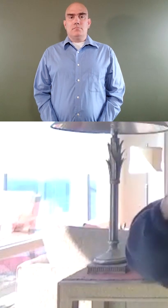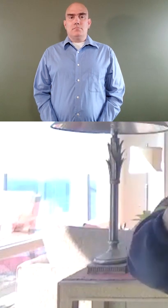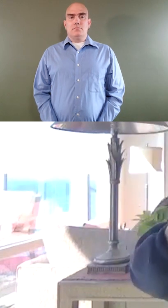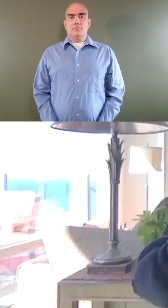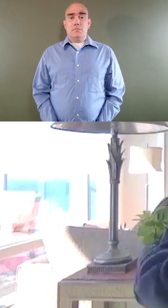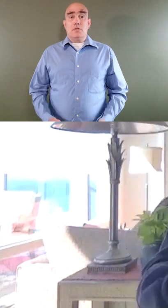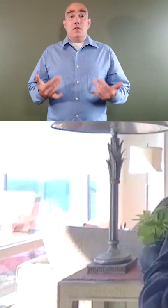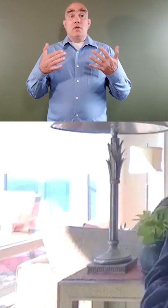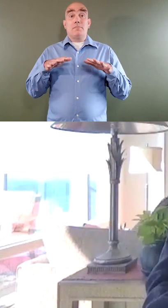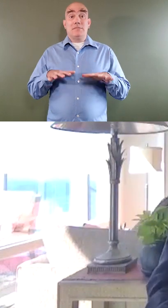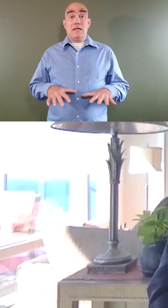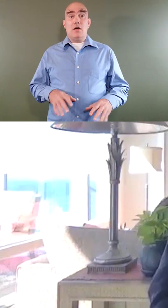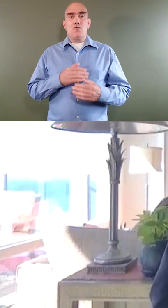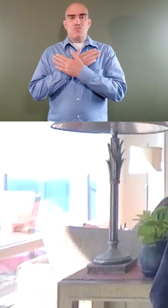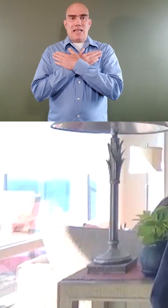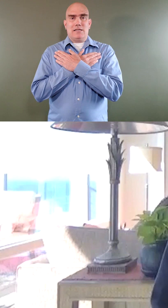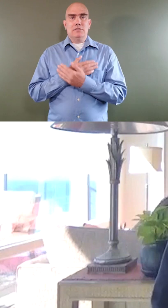And come down and relax.